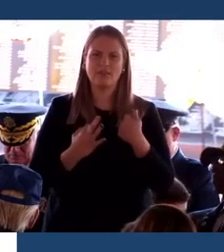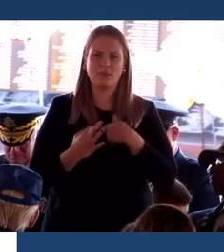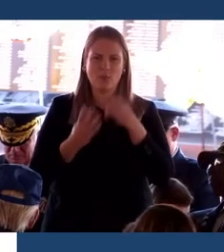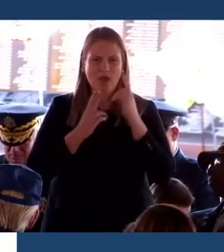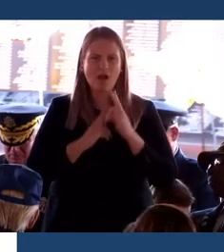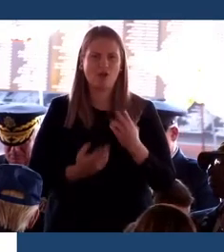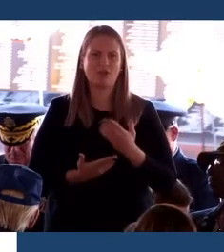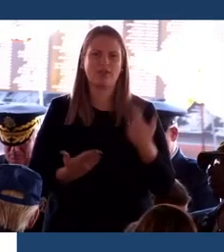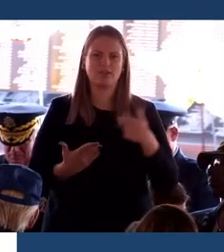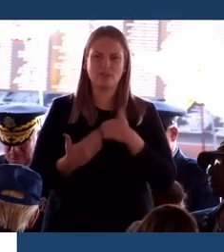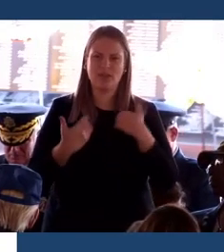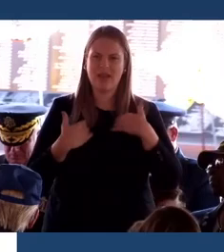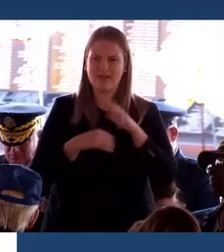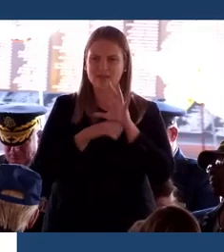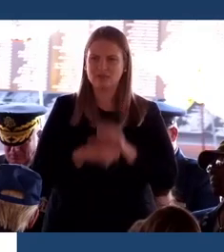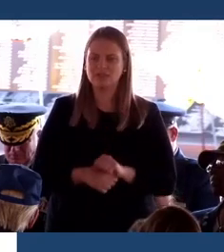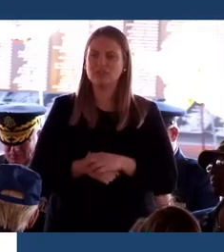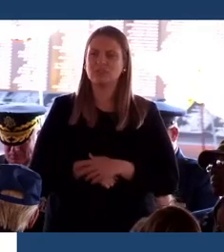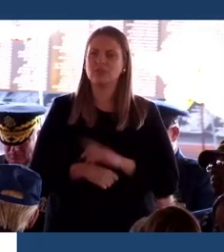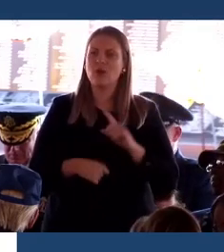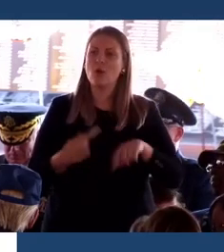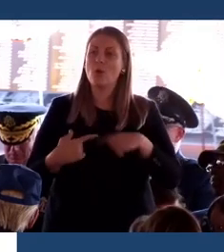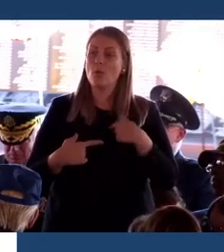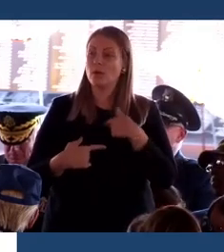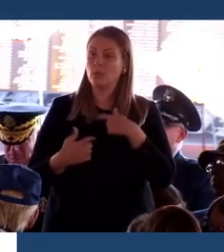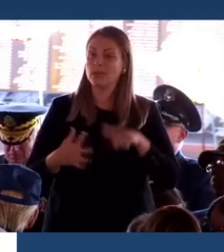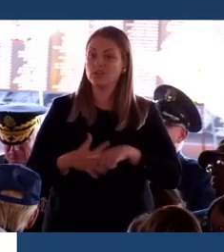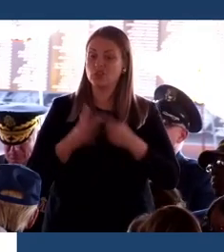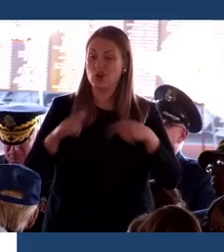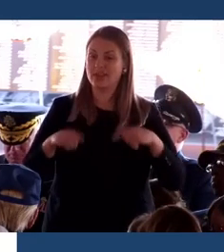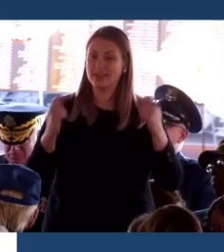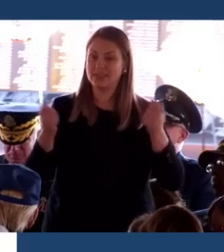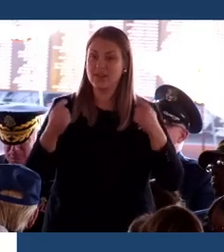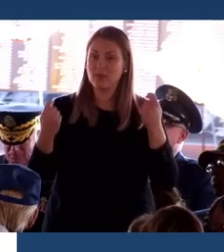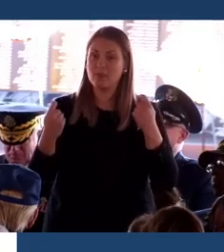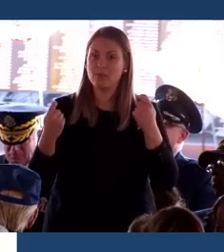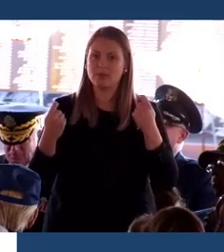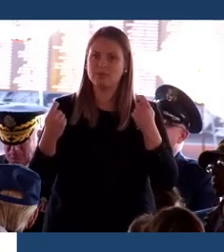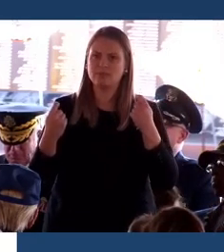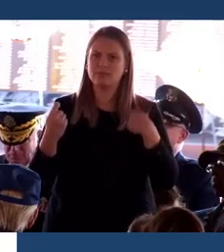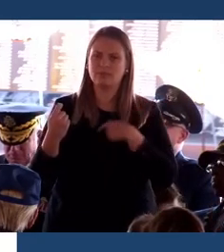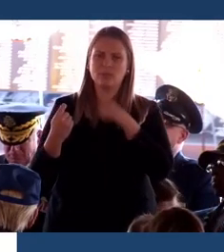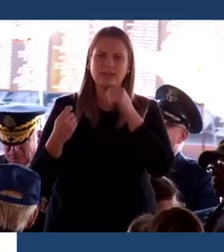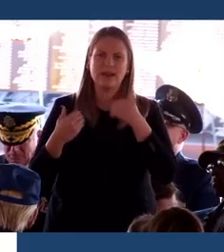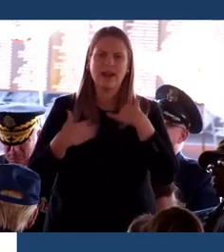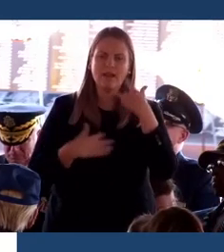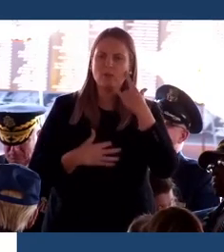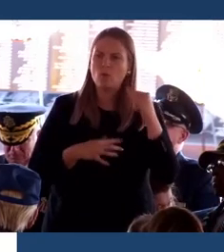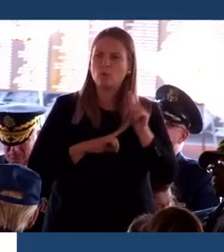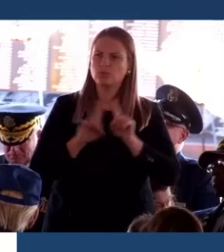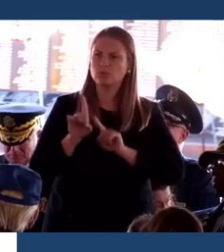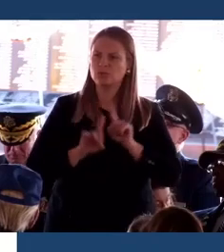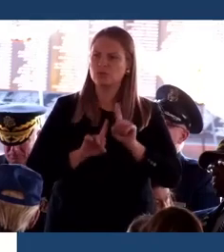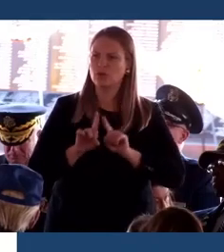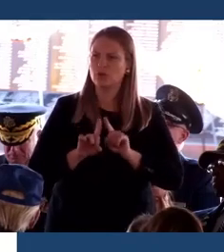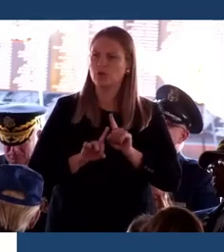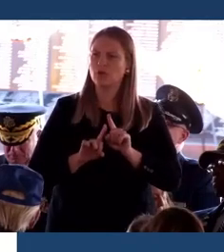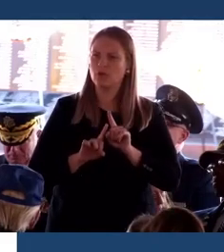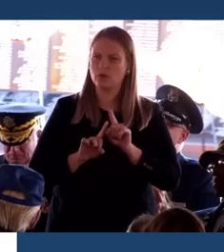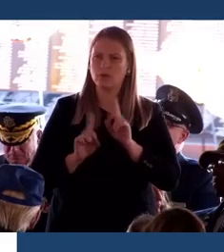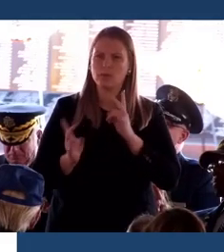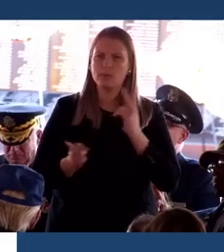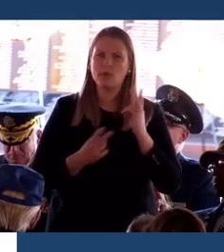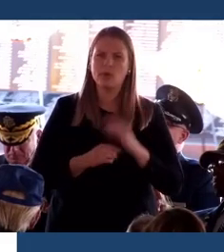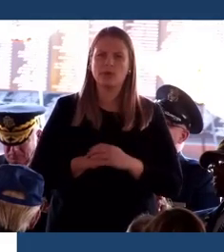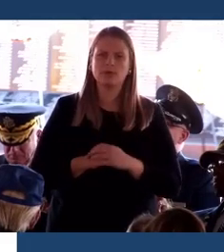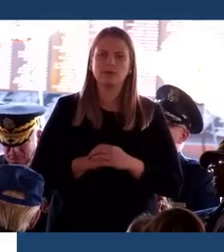traditions. When we started this ceremony, we didn't have a Gold Star memorial.